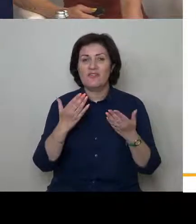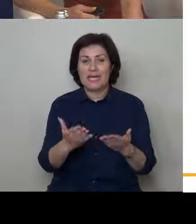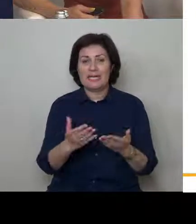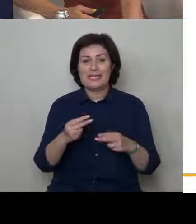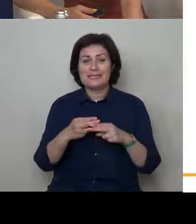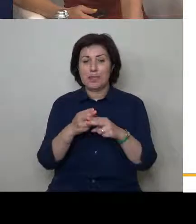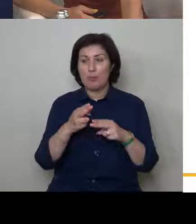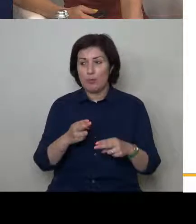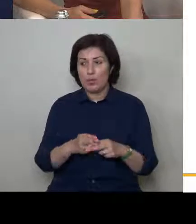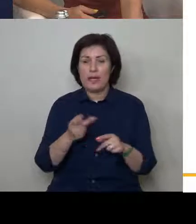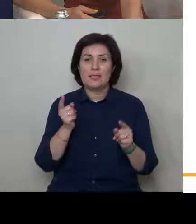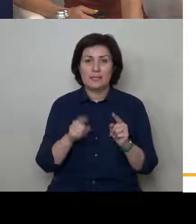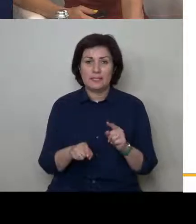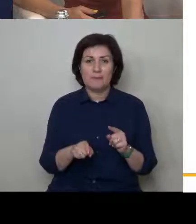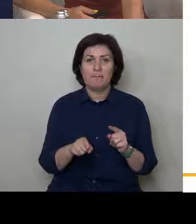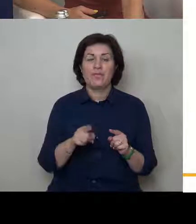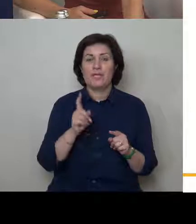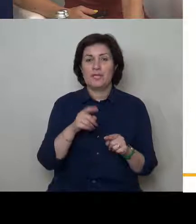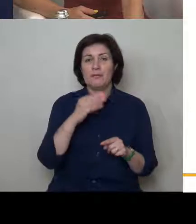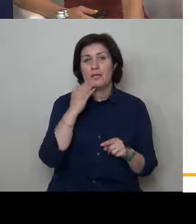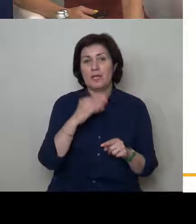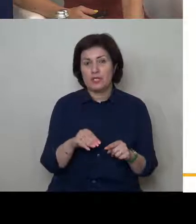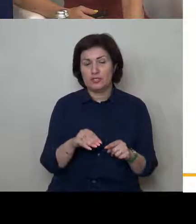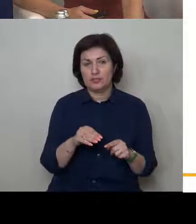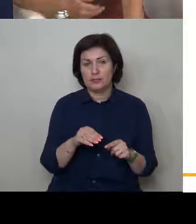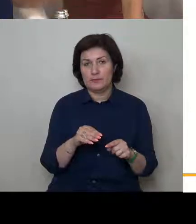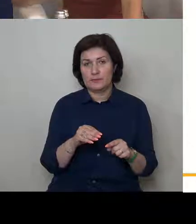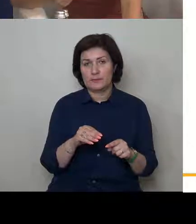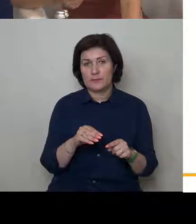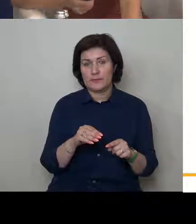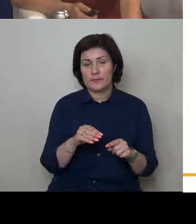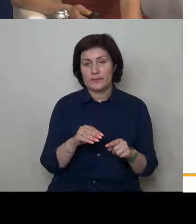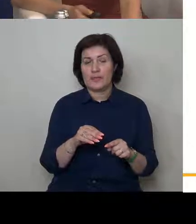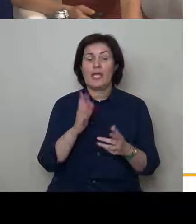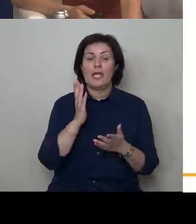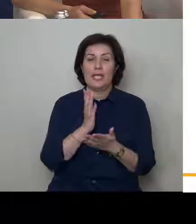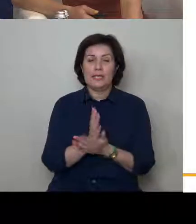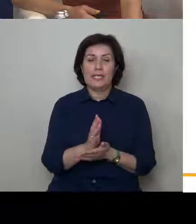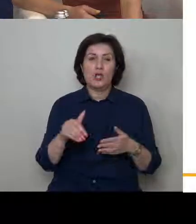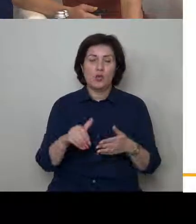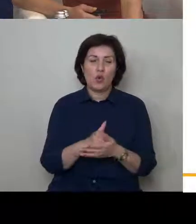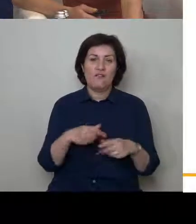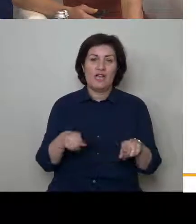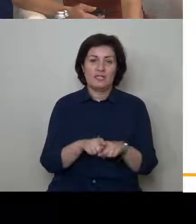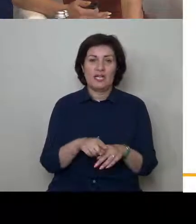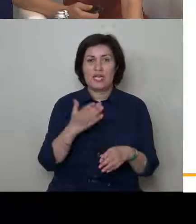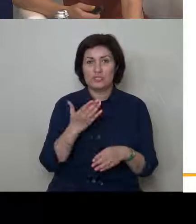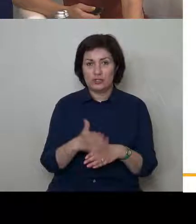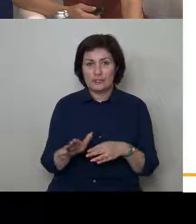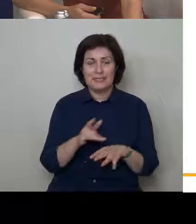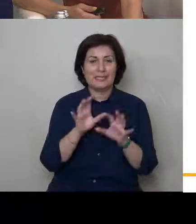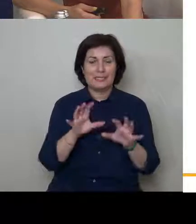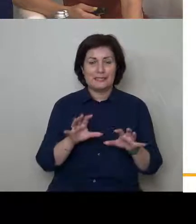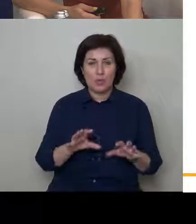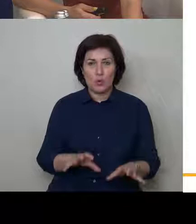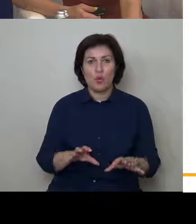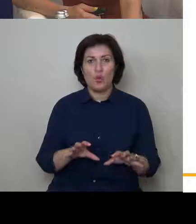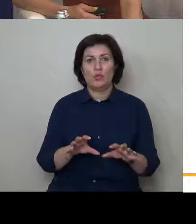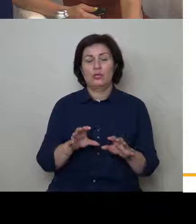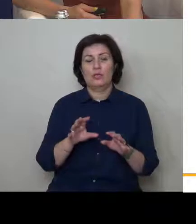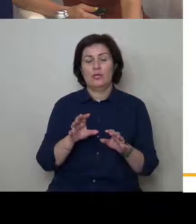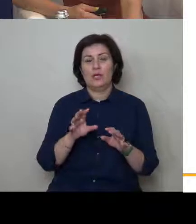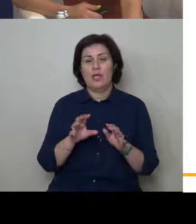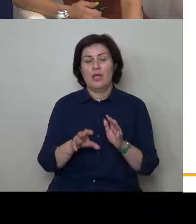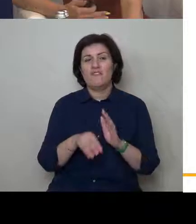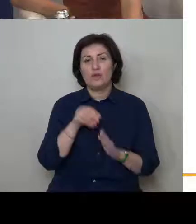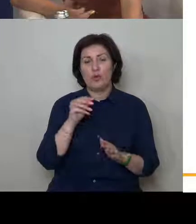The more prevention we have, the better it is. There is a new part of it,